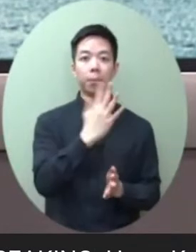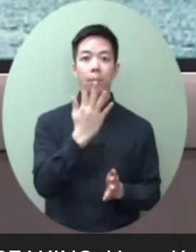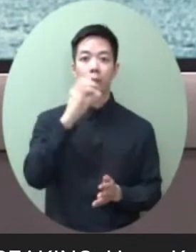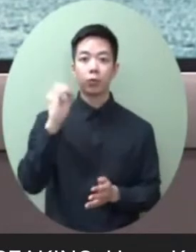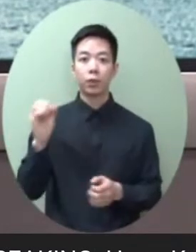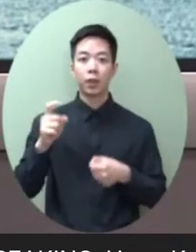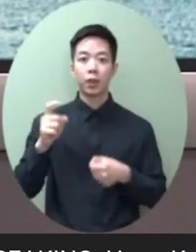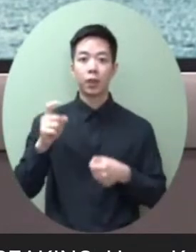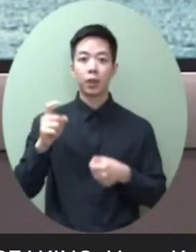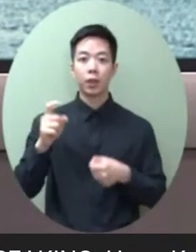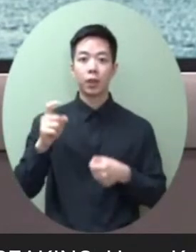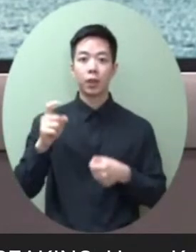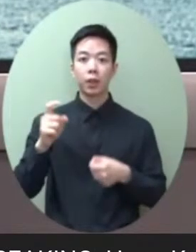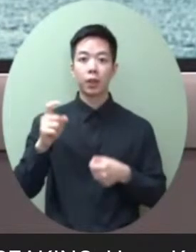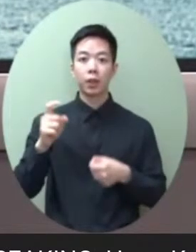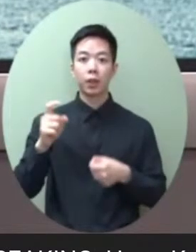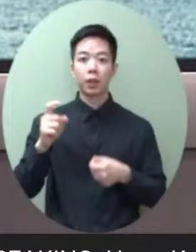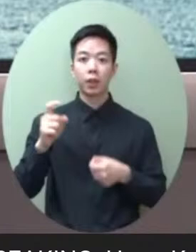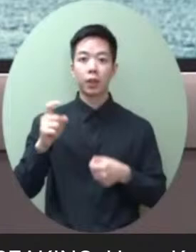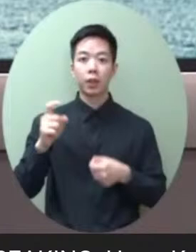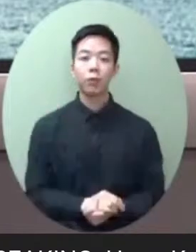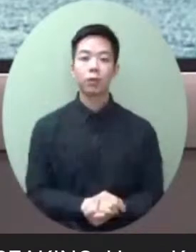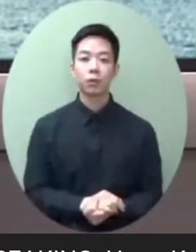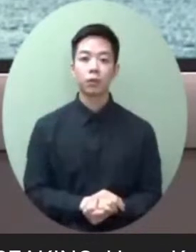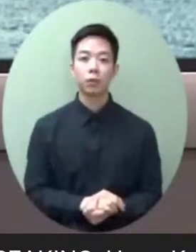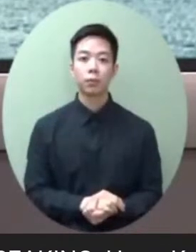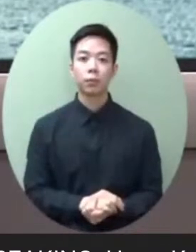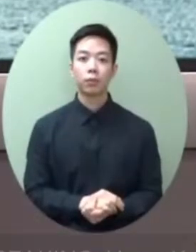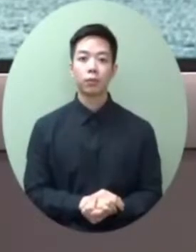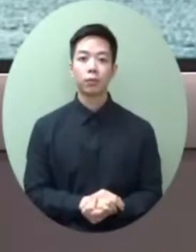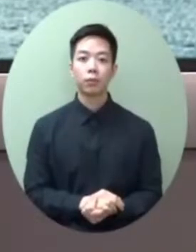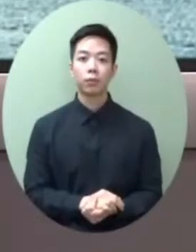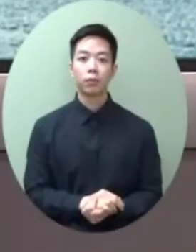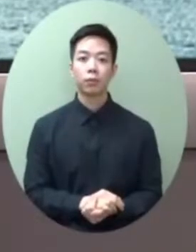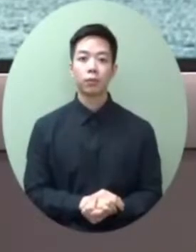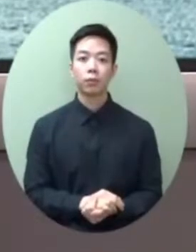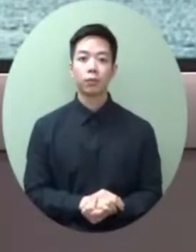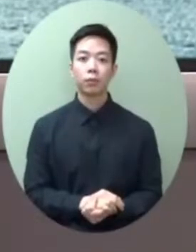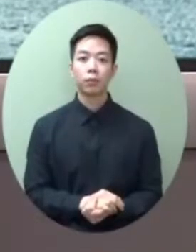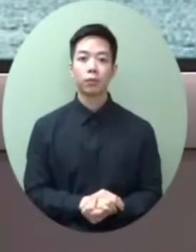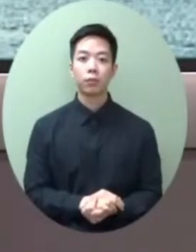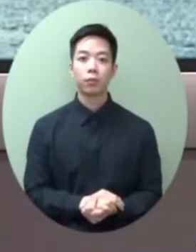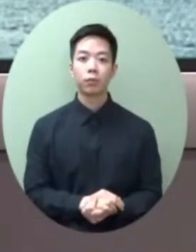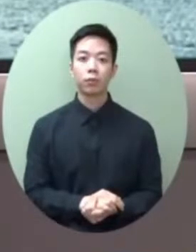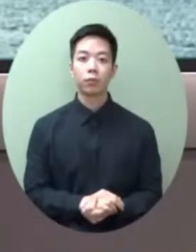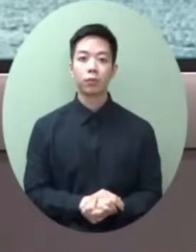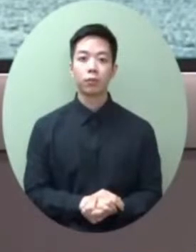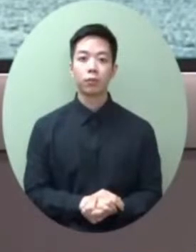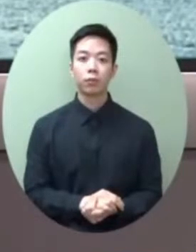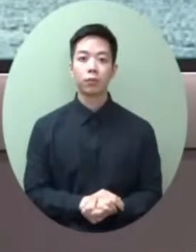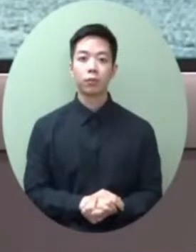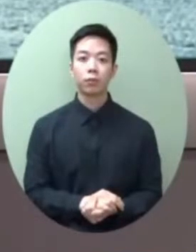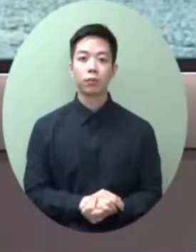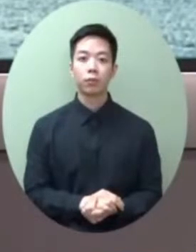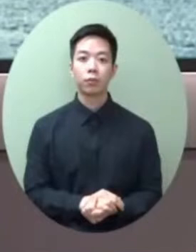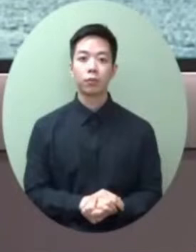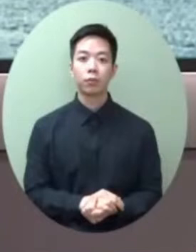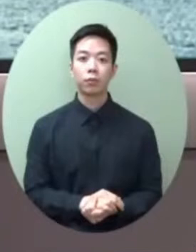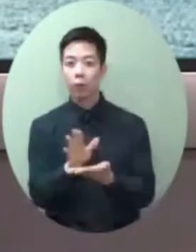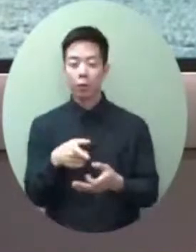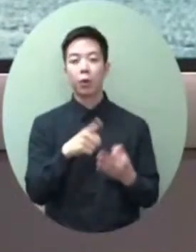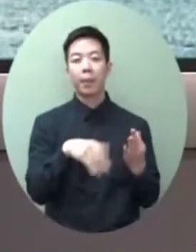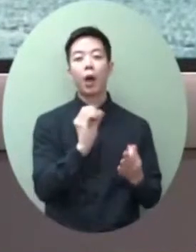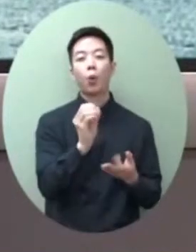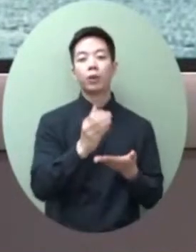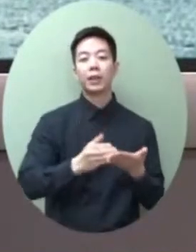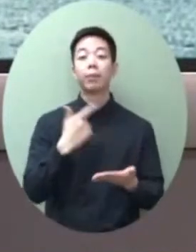Altogether, about 55% had to double dose. And separating Omicrons to other suspected Delta cases,